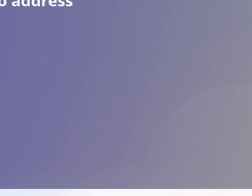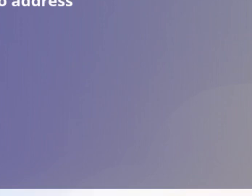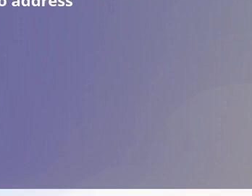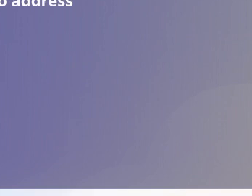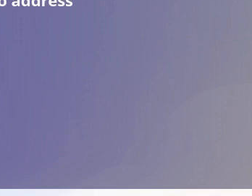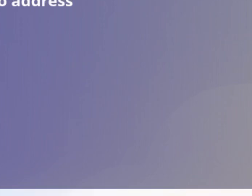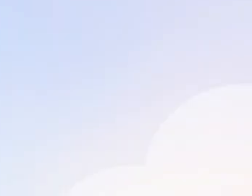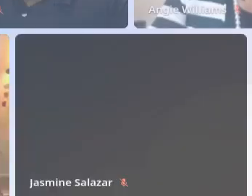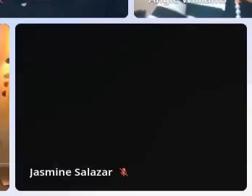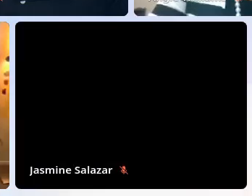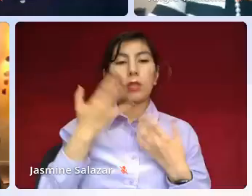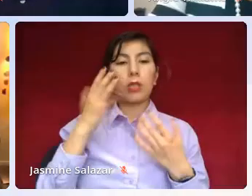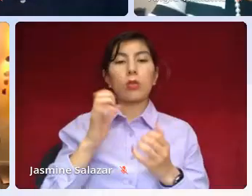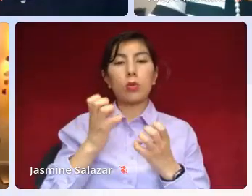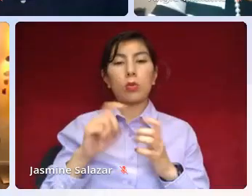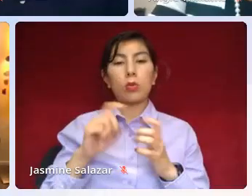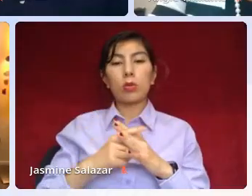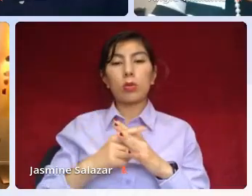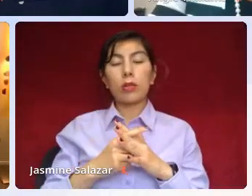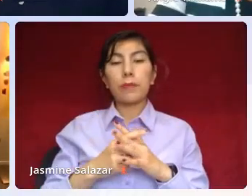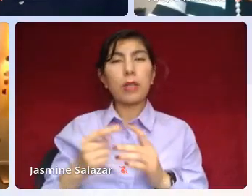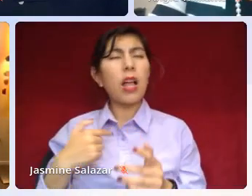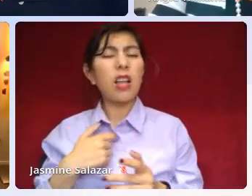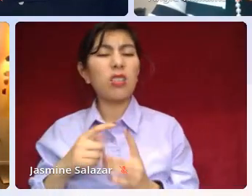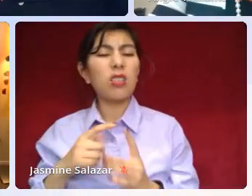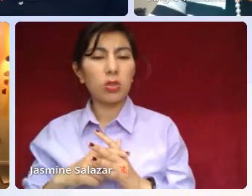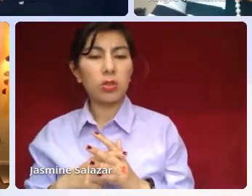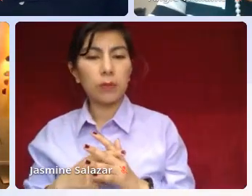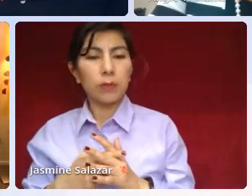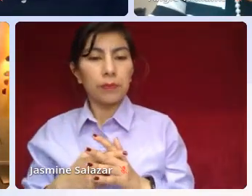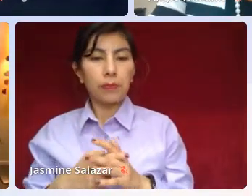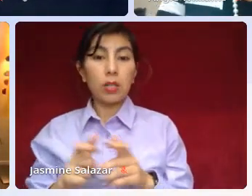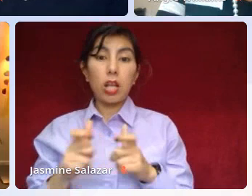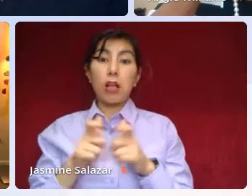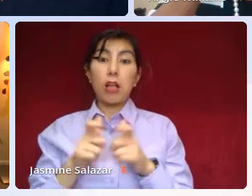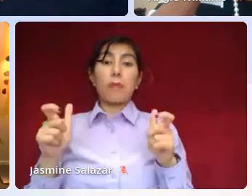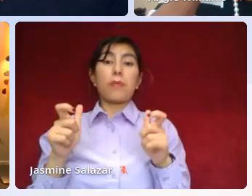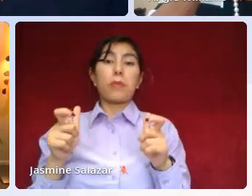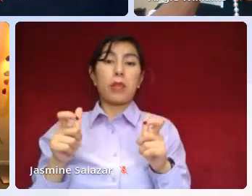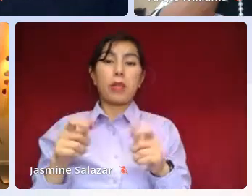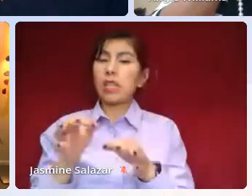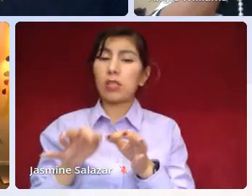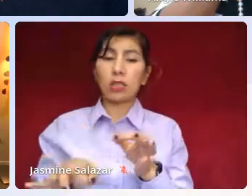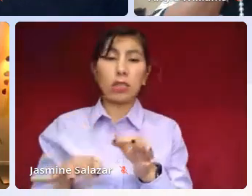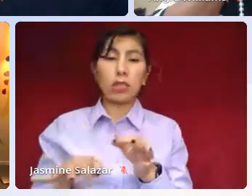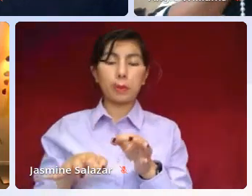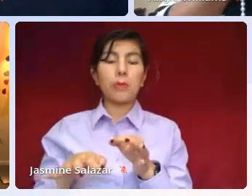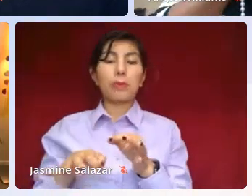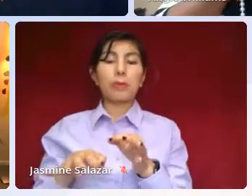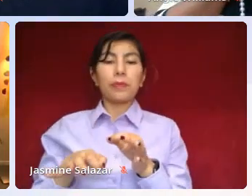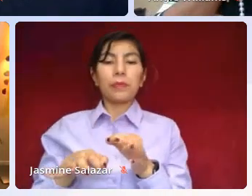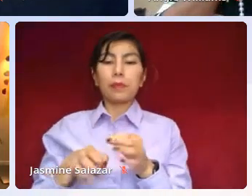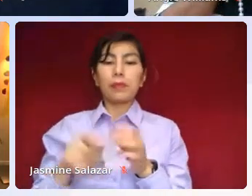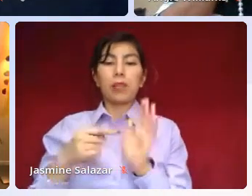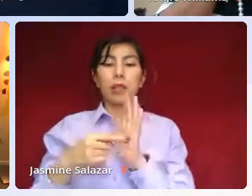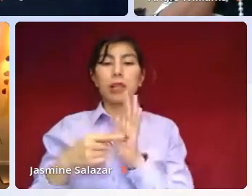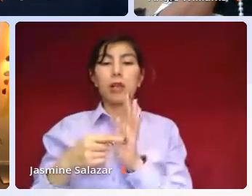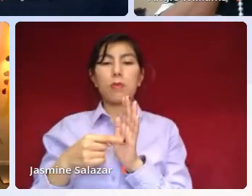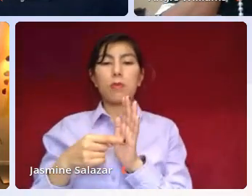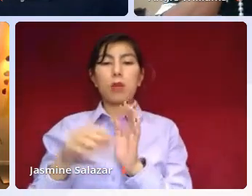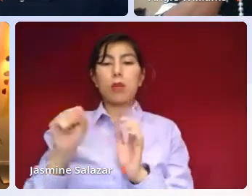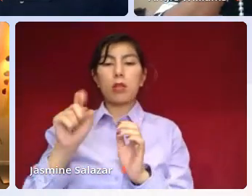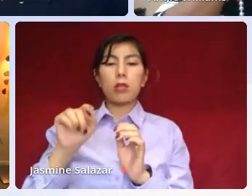So I don't know who would like to start. I'll start. A big and simple example, I think, of